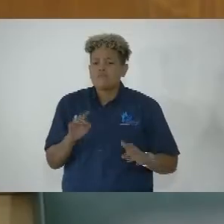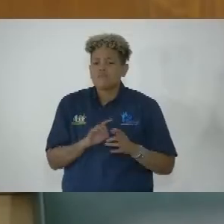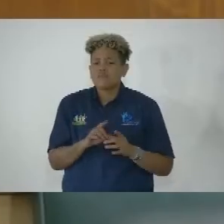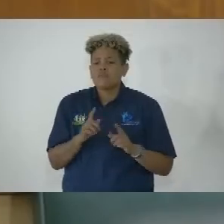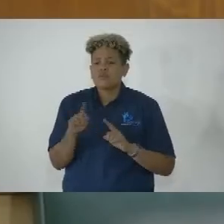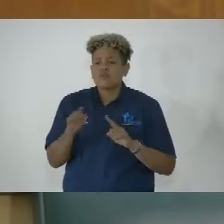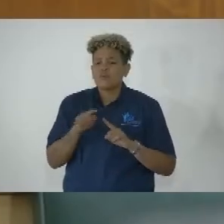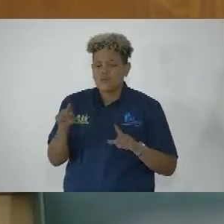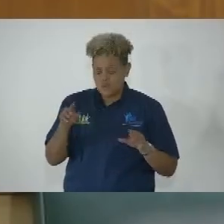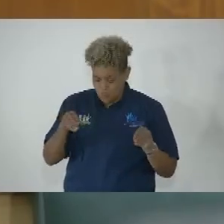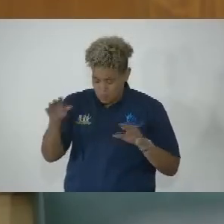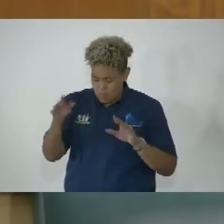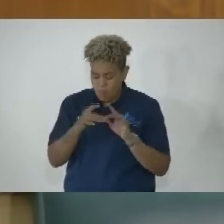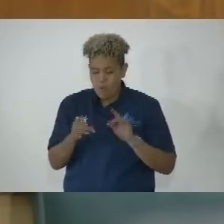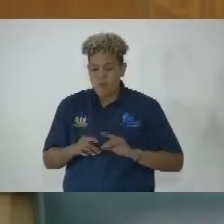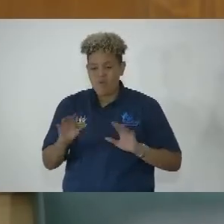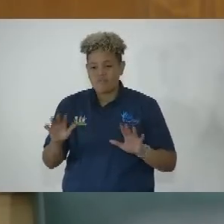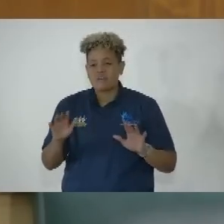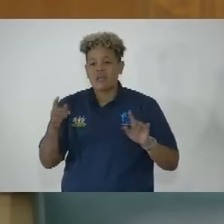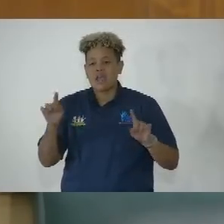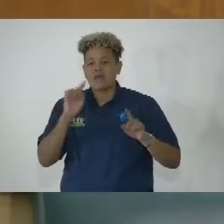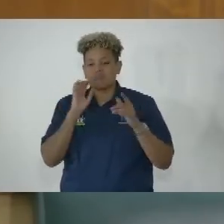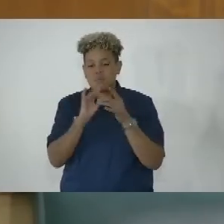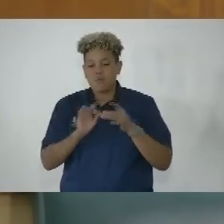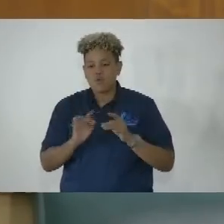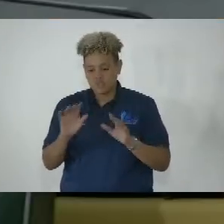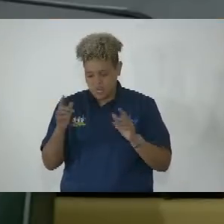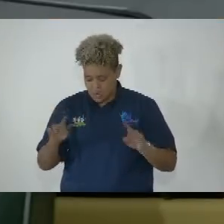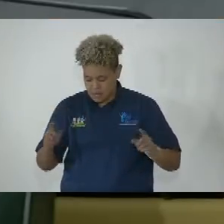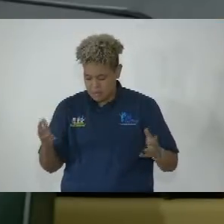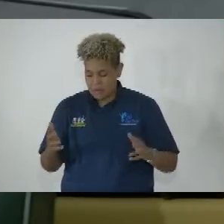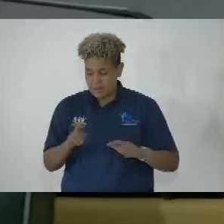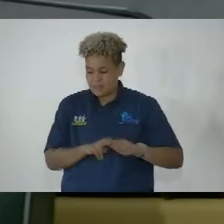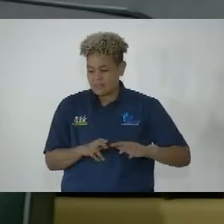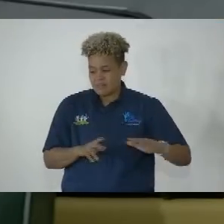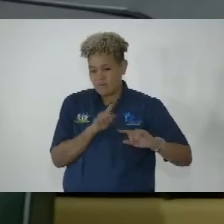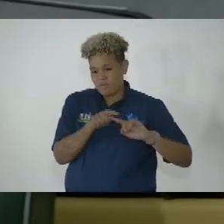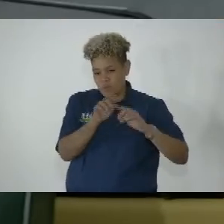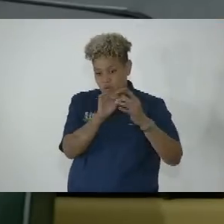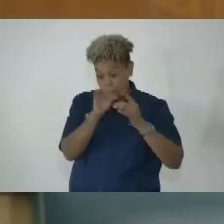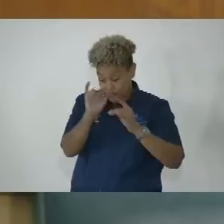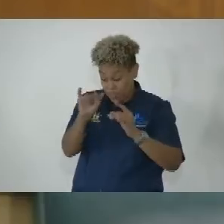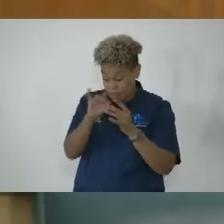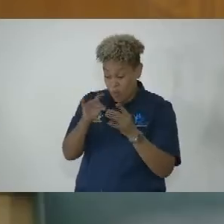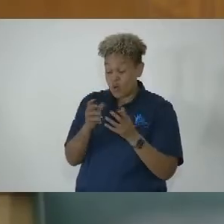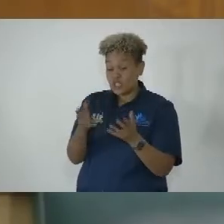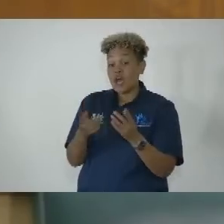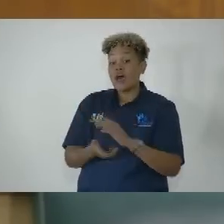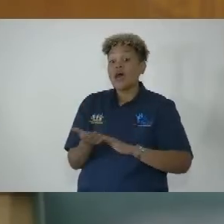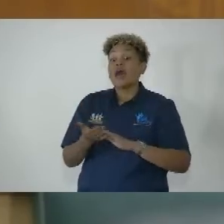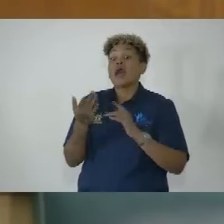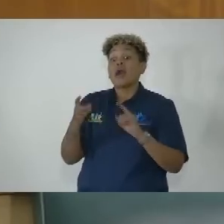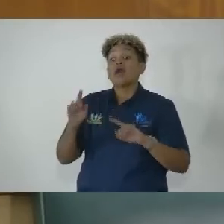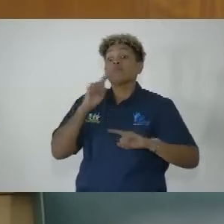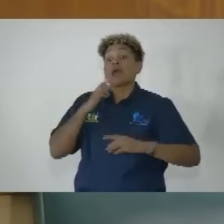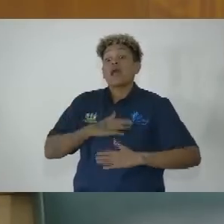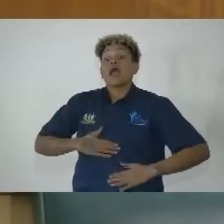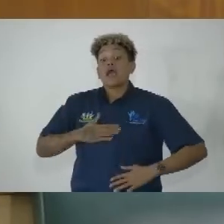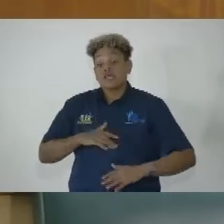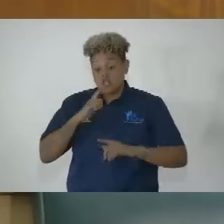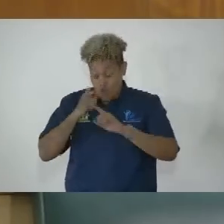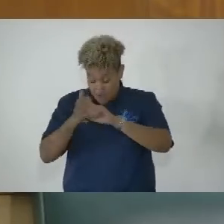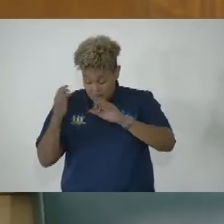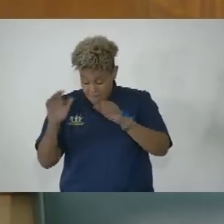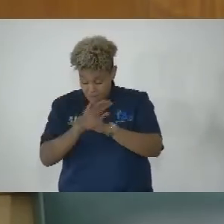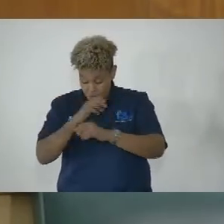when you moved the motion. It's right here. When you moved that motion that enjoyed